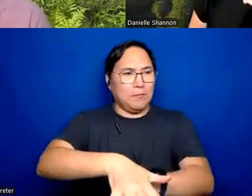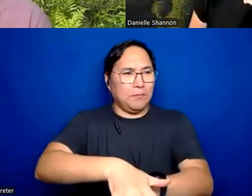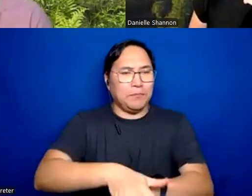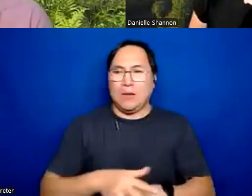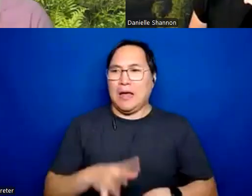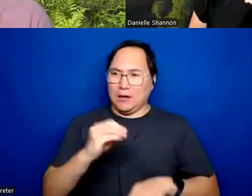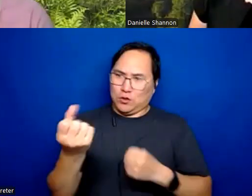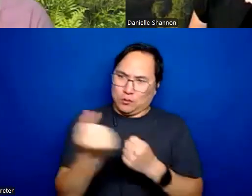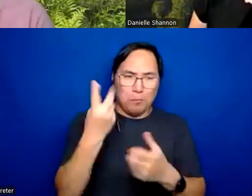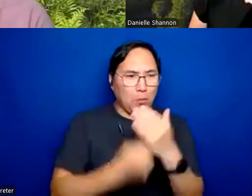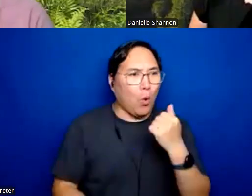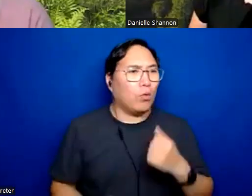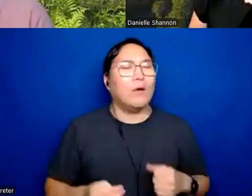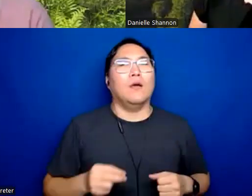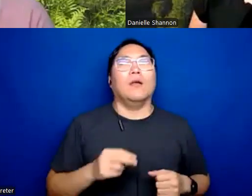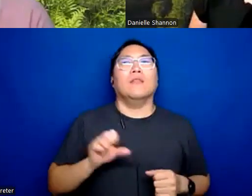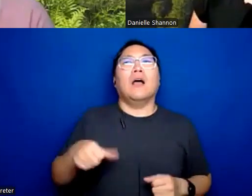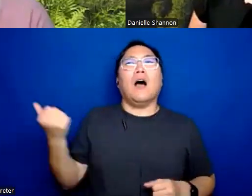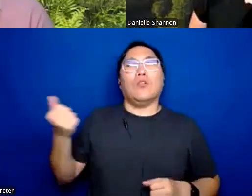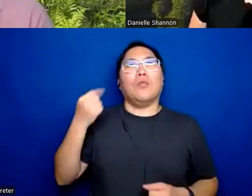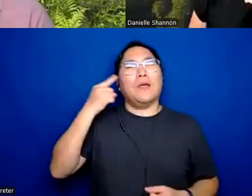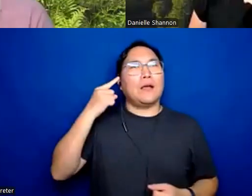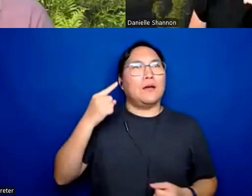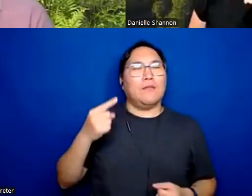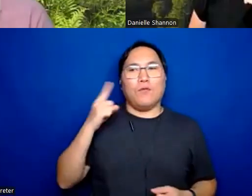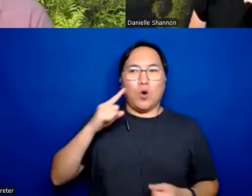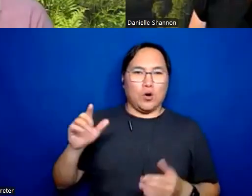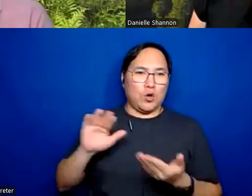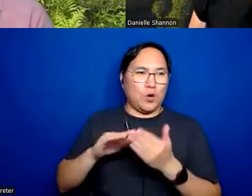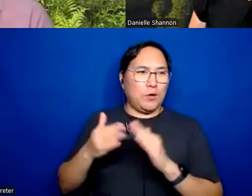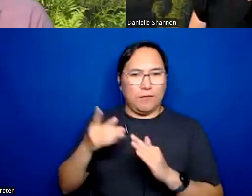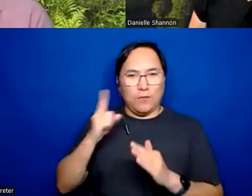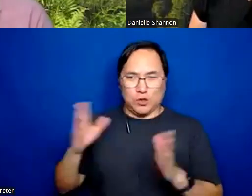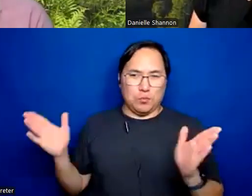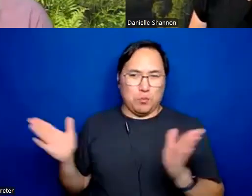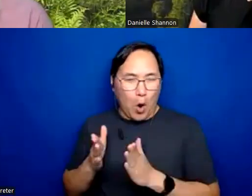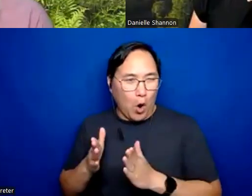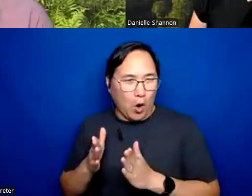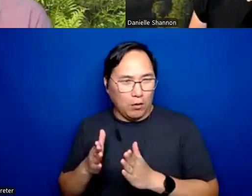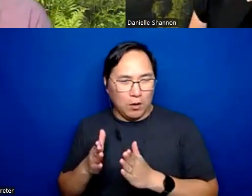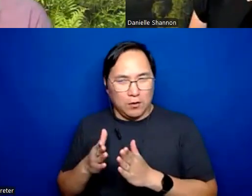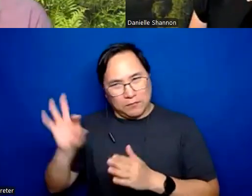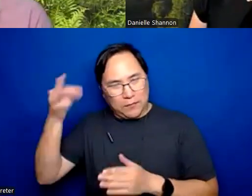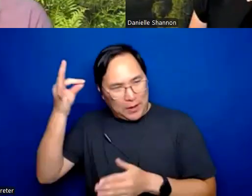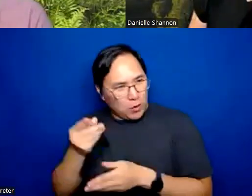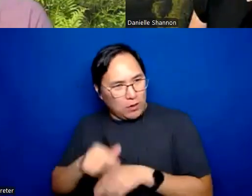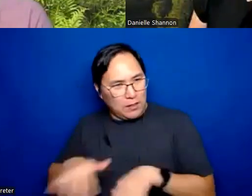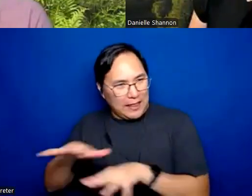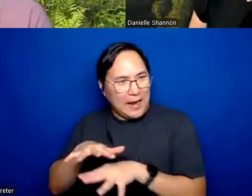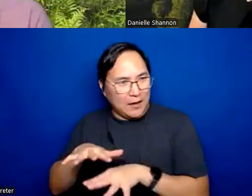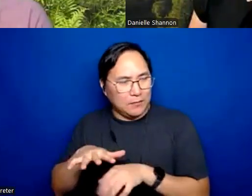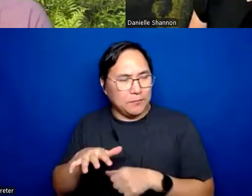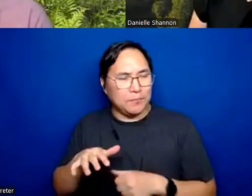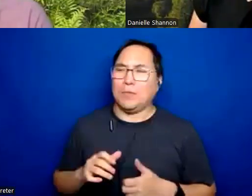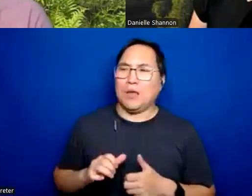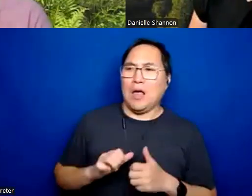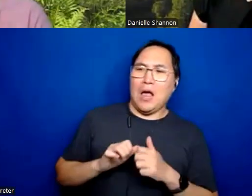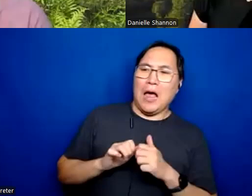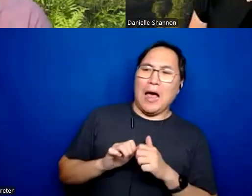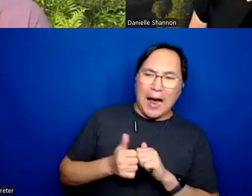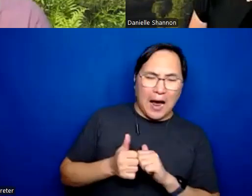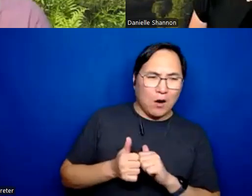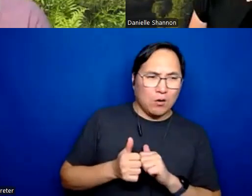something that when I was managing these community forests, small scale public lands, was in thinking about how do we